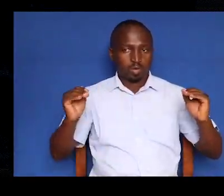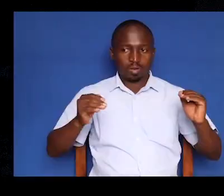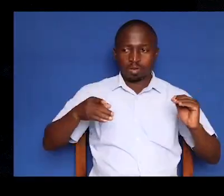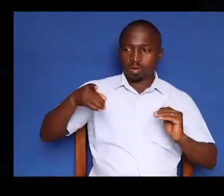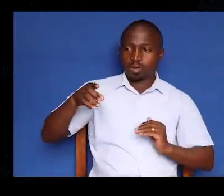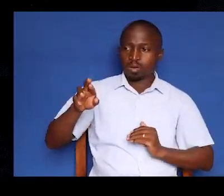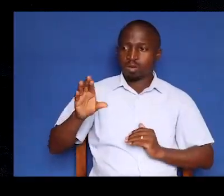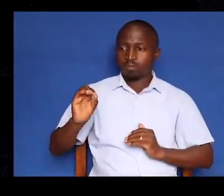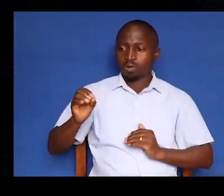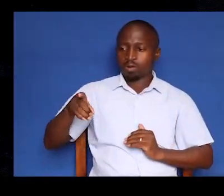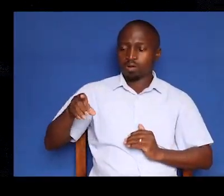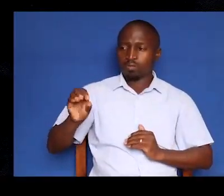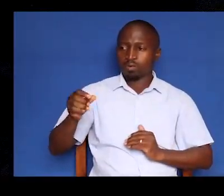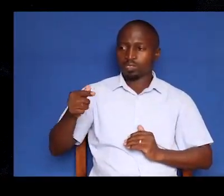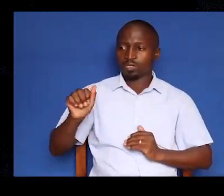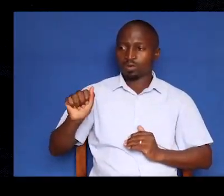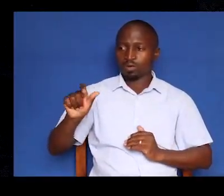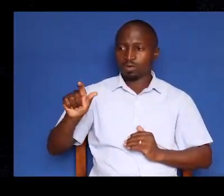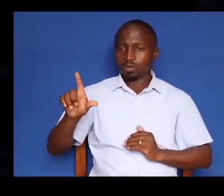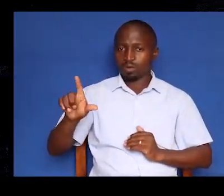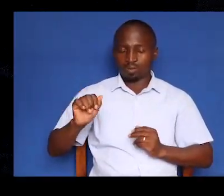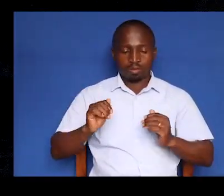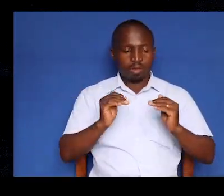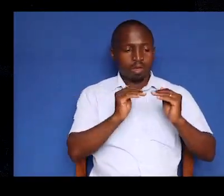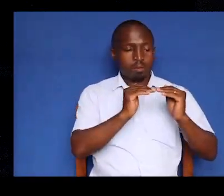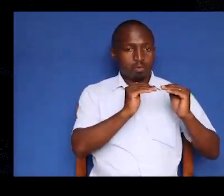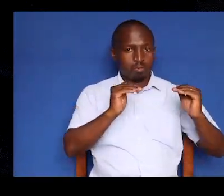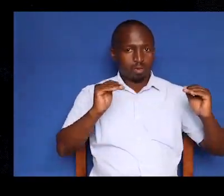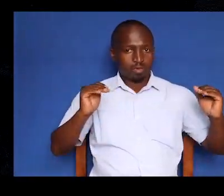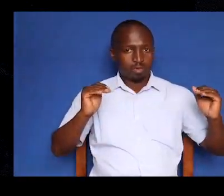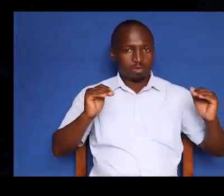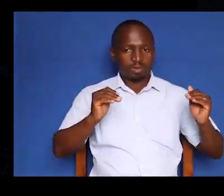tax system. We have